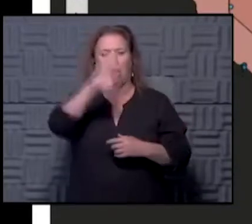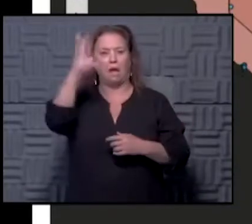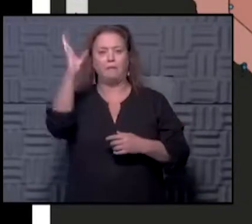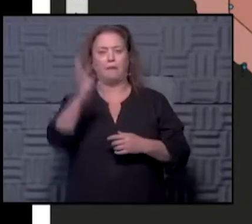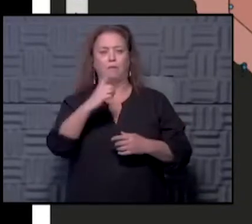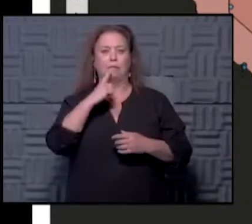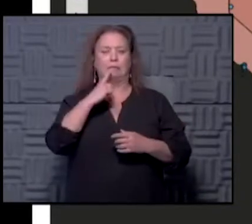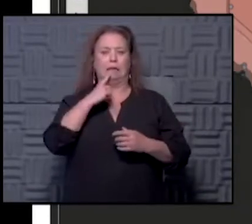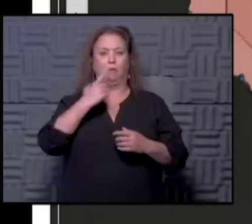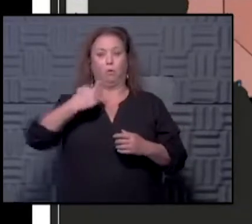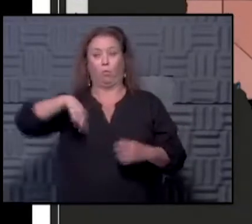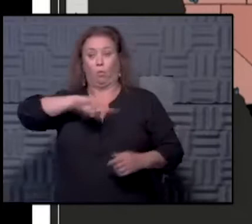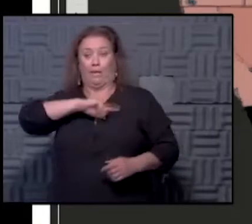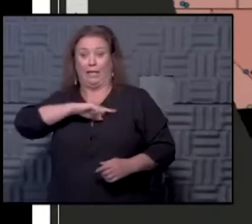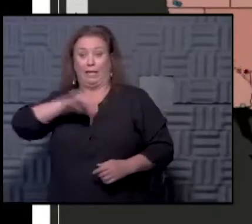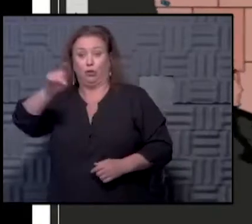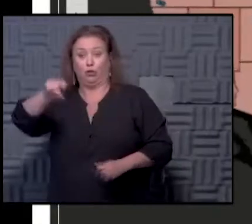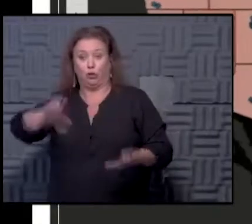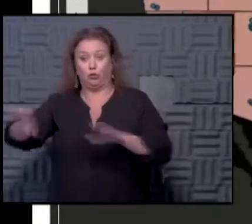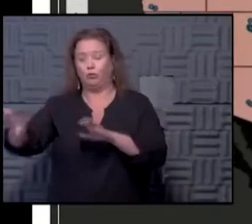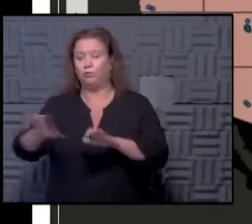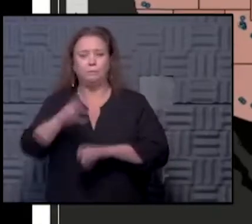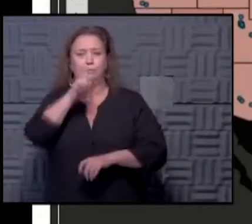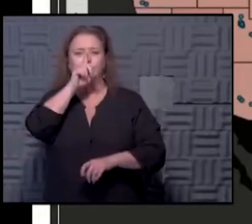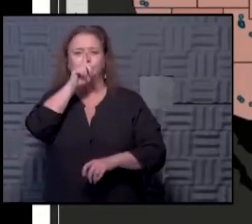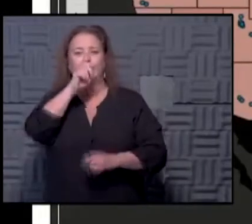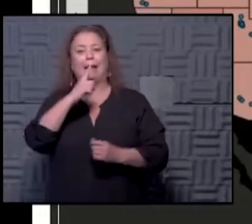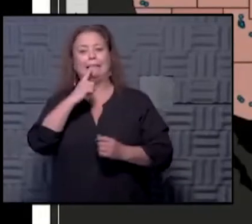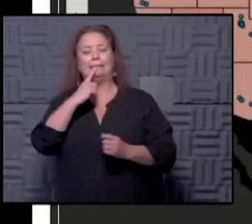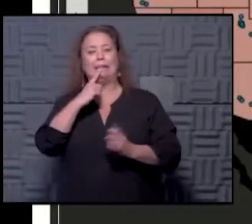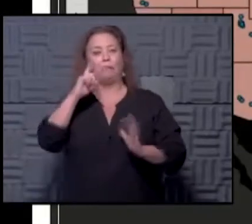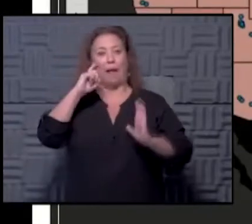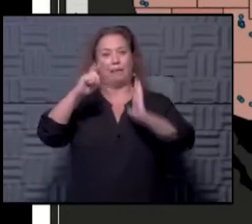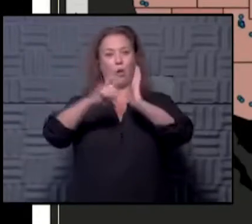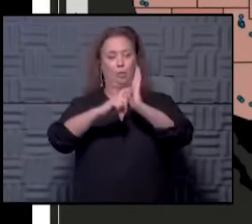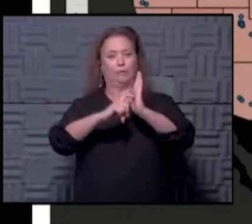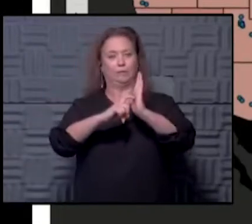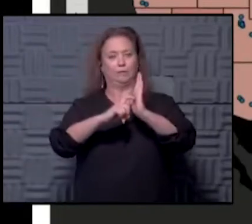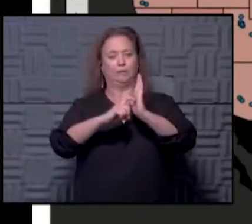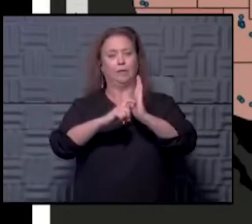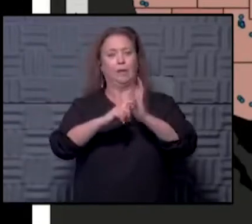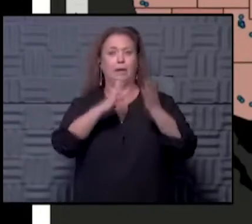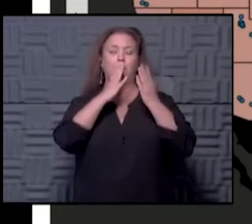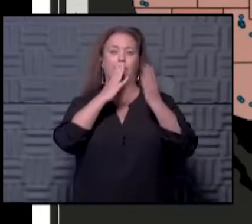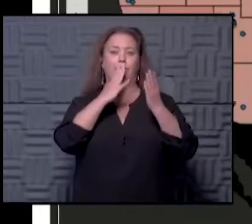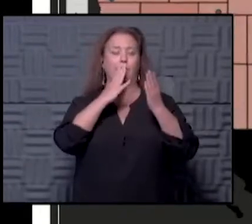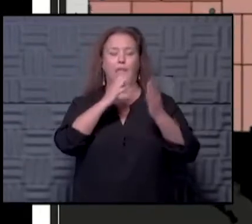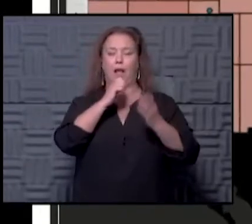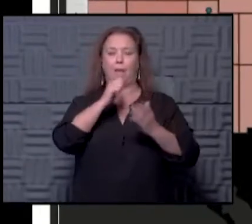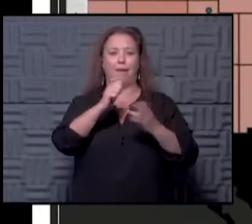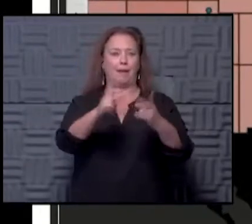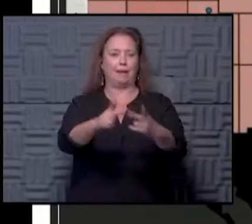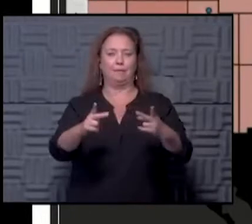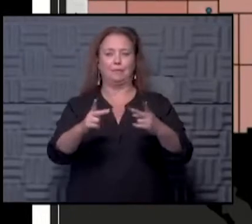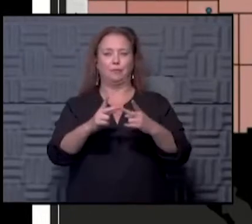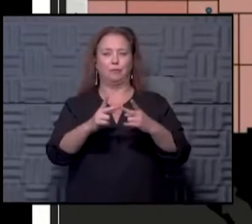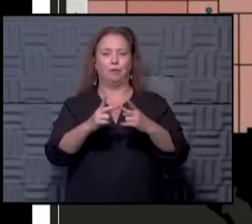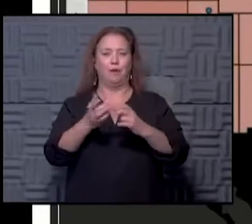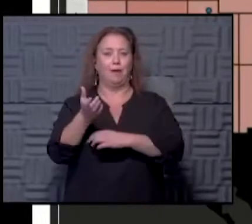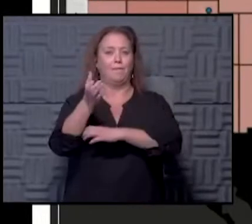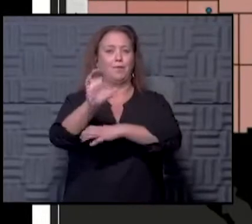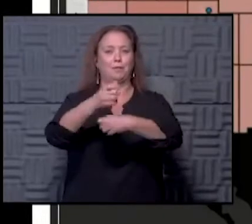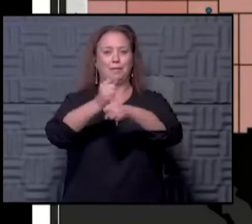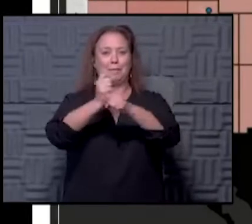said like what we should do because of it. I've just talked about what I've noticed. And I'm very thankful I'm not in a position that is forced to